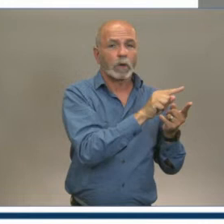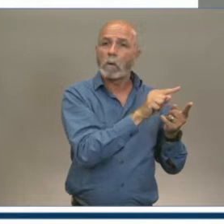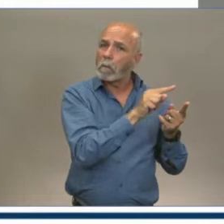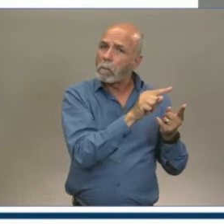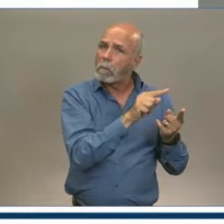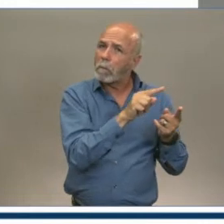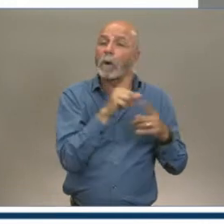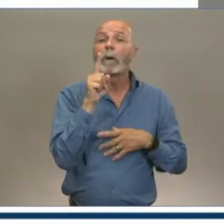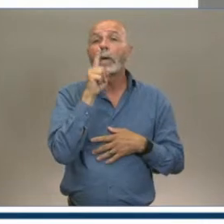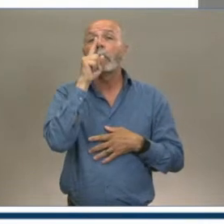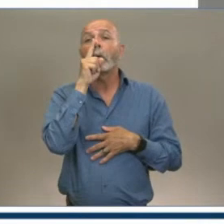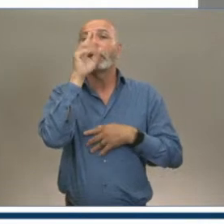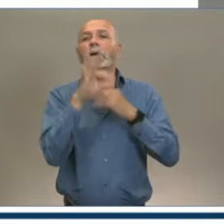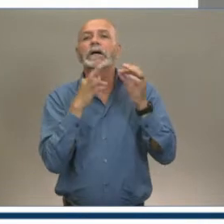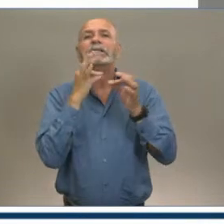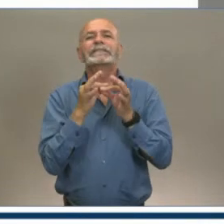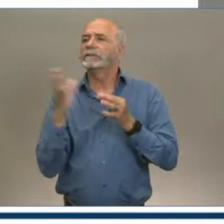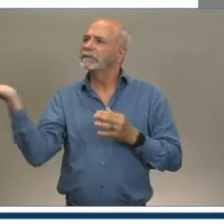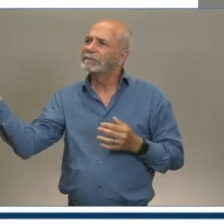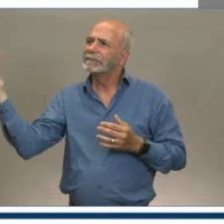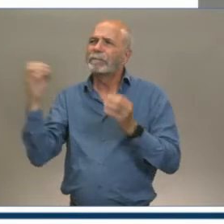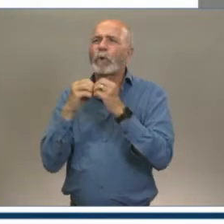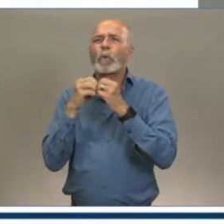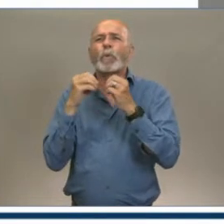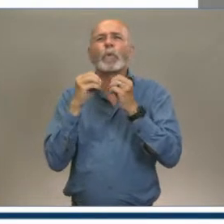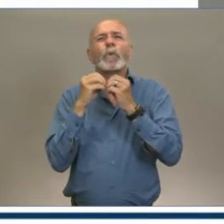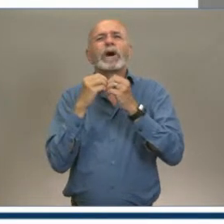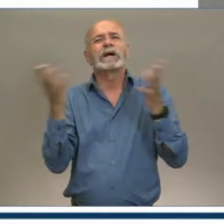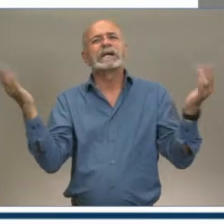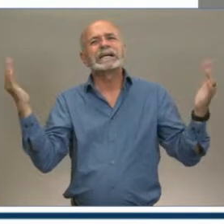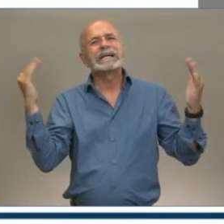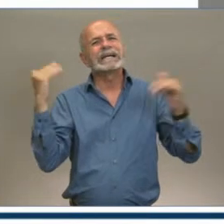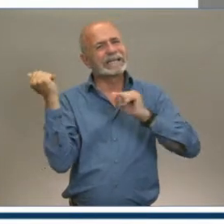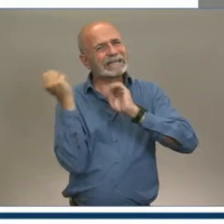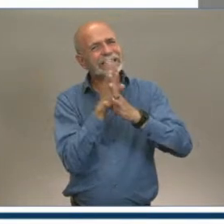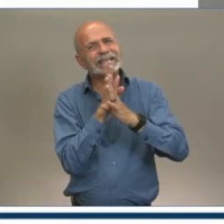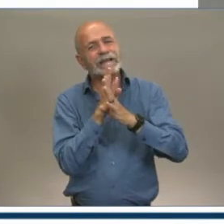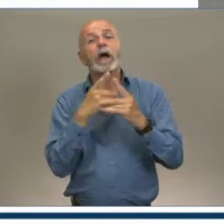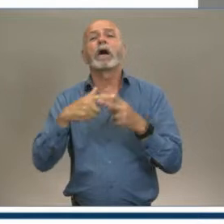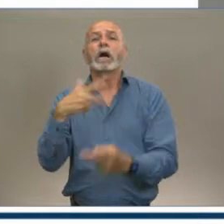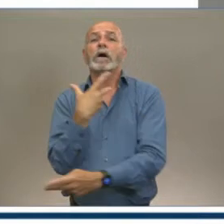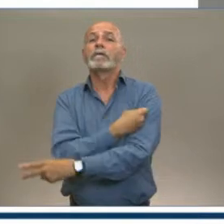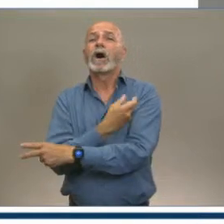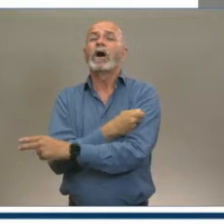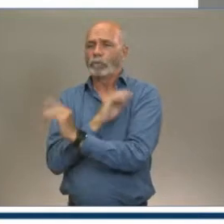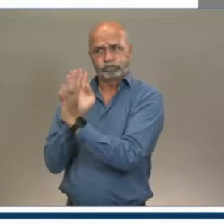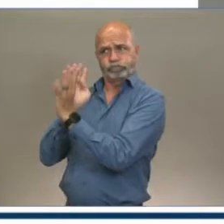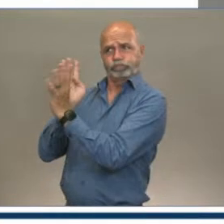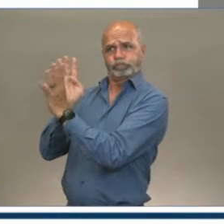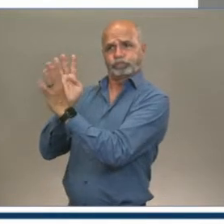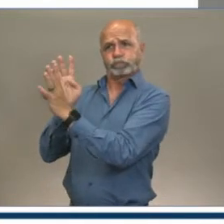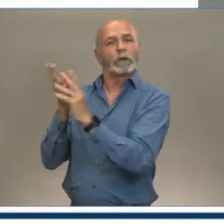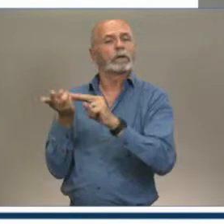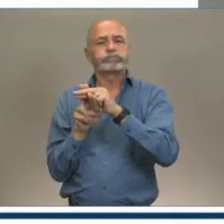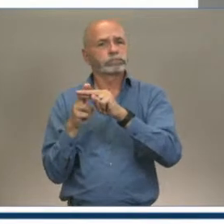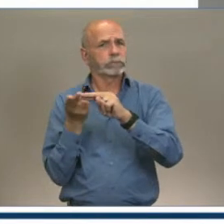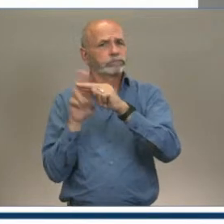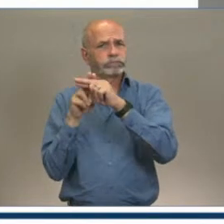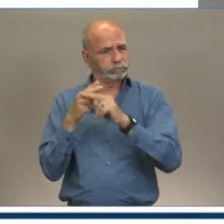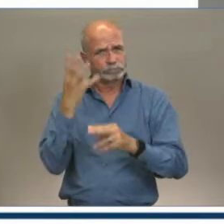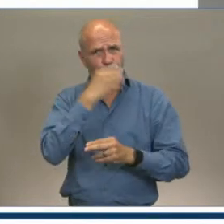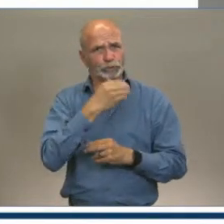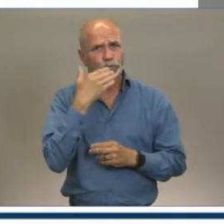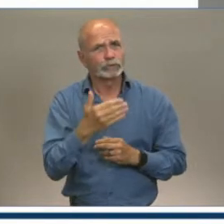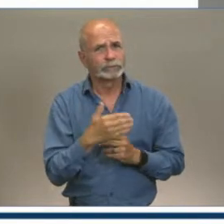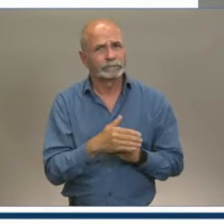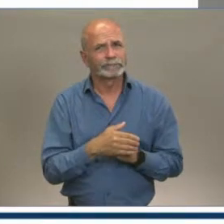it to be higher, is steady, and our vaccine coverage continues to increase substantively. Nova Scotians are